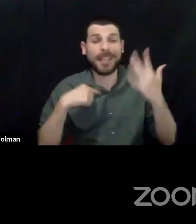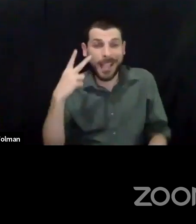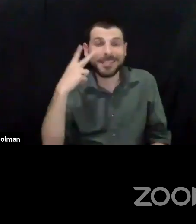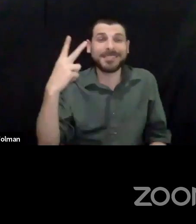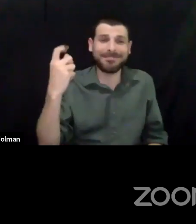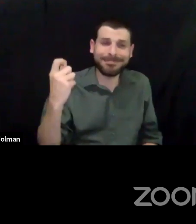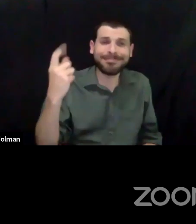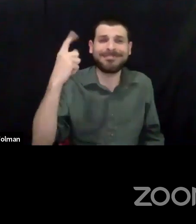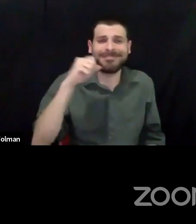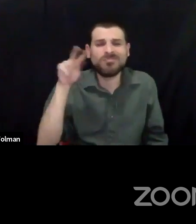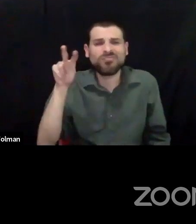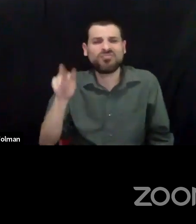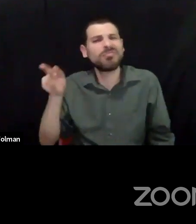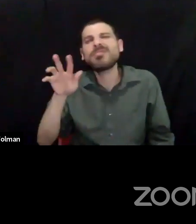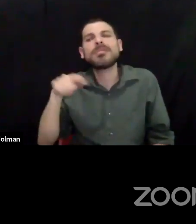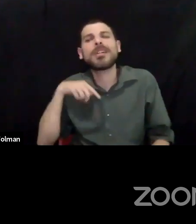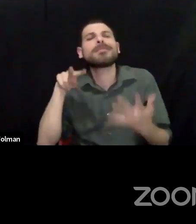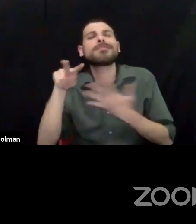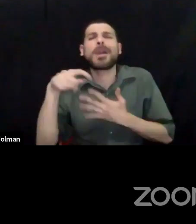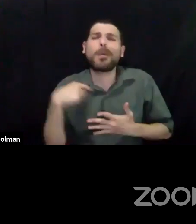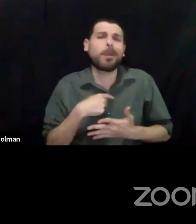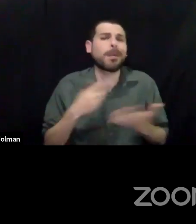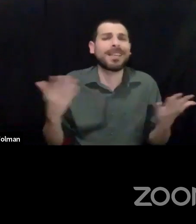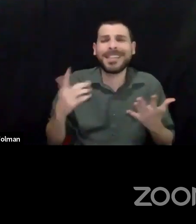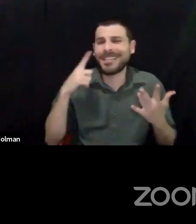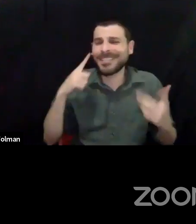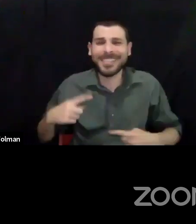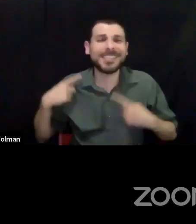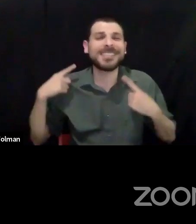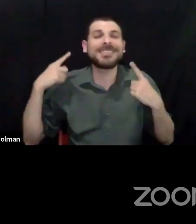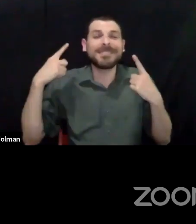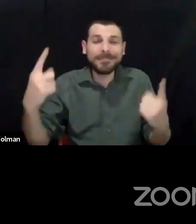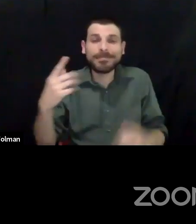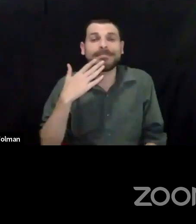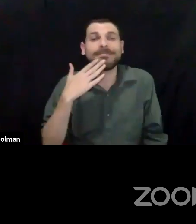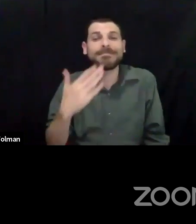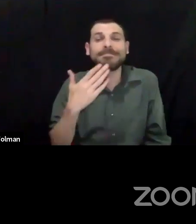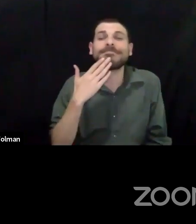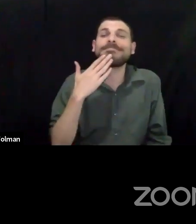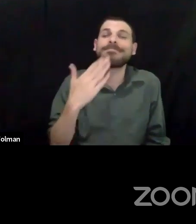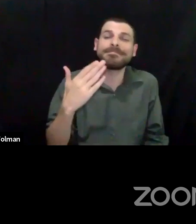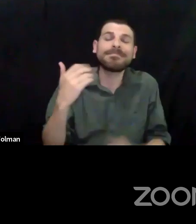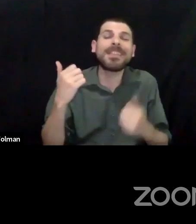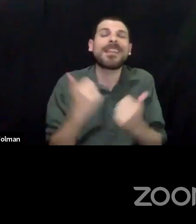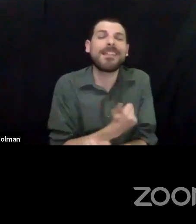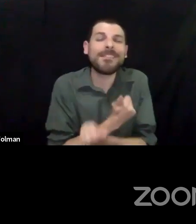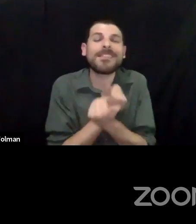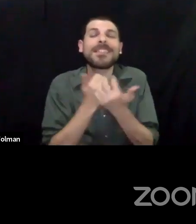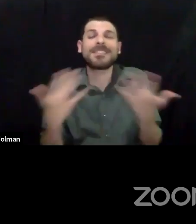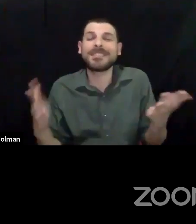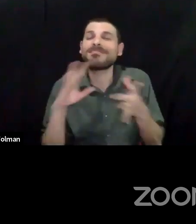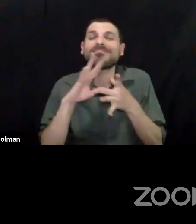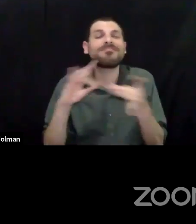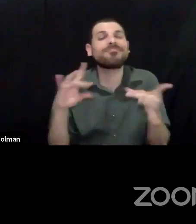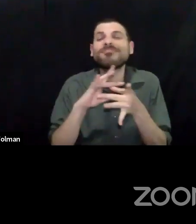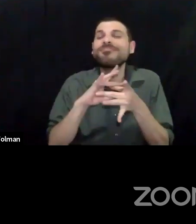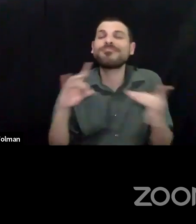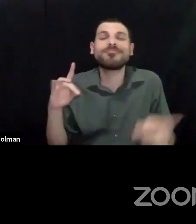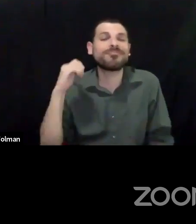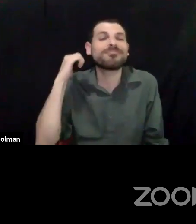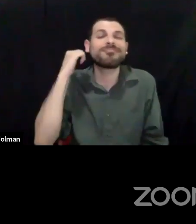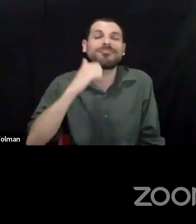don't stare. We've been right here for years. Thank you for everything. I I say this every